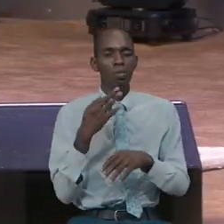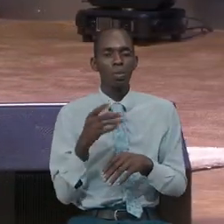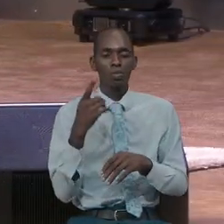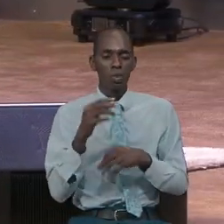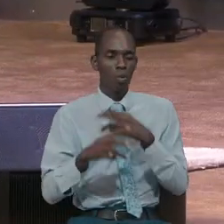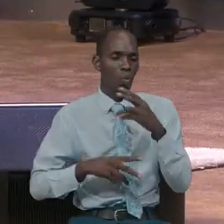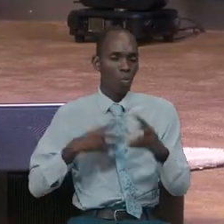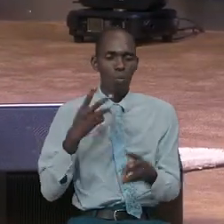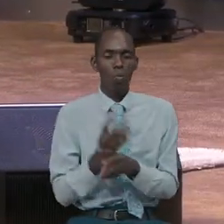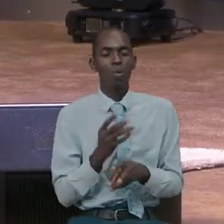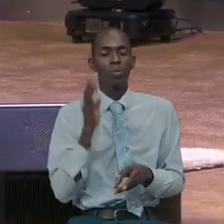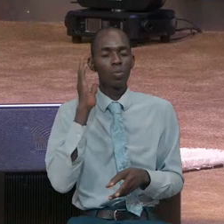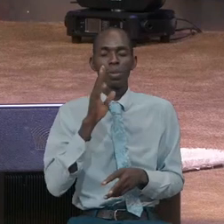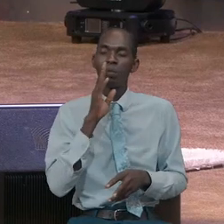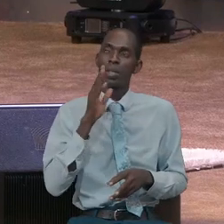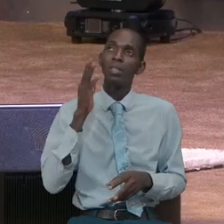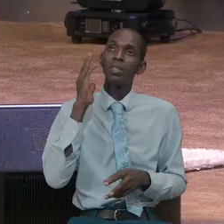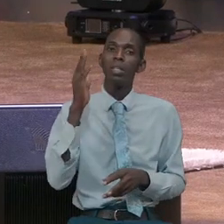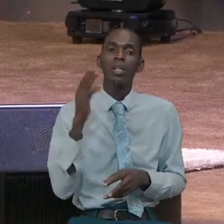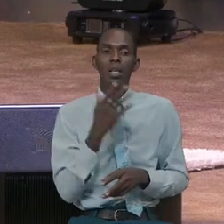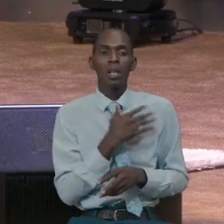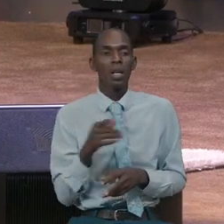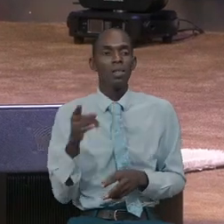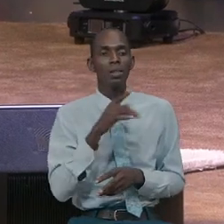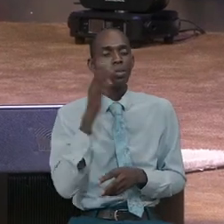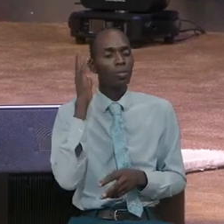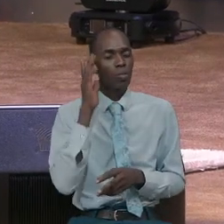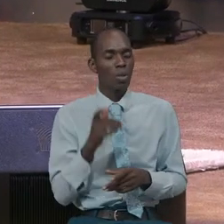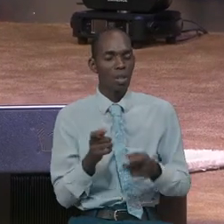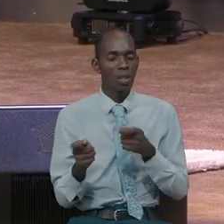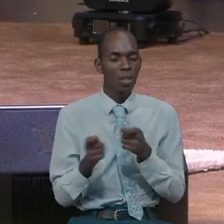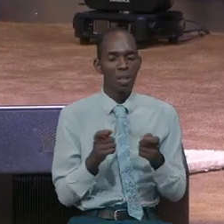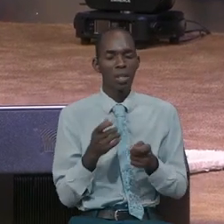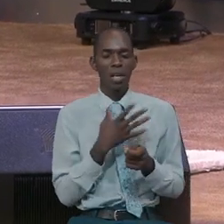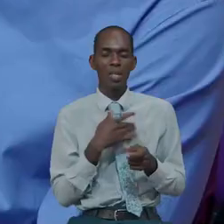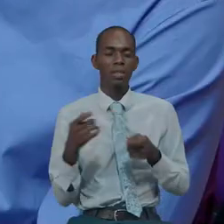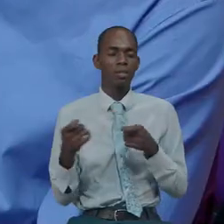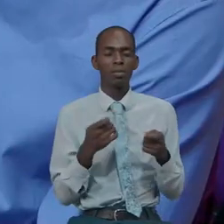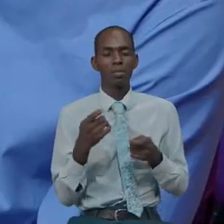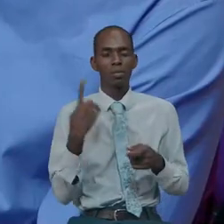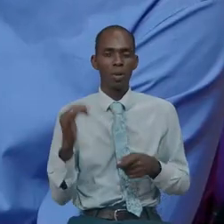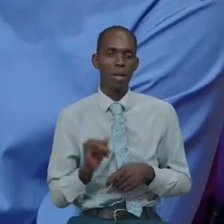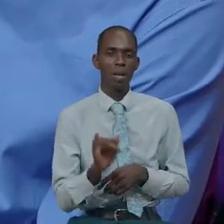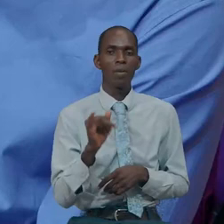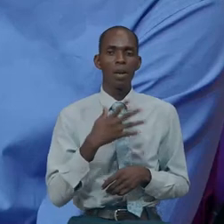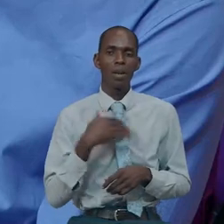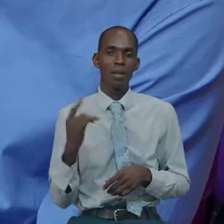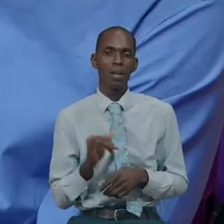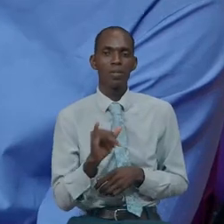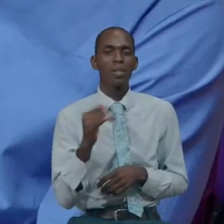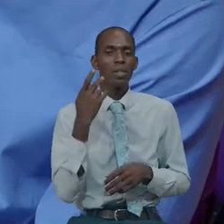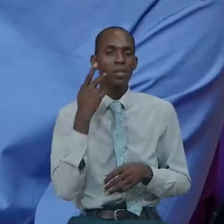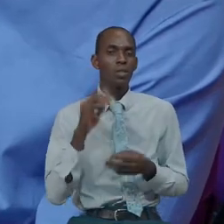his Christ, and he shall reign forever and ever. We're coming to number two